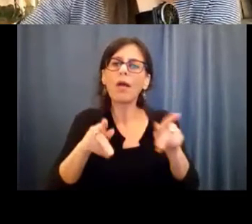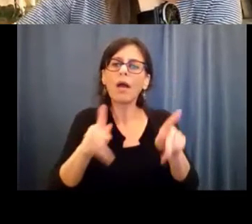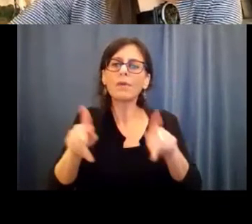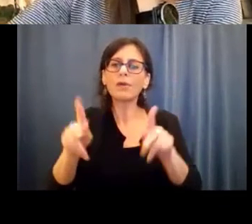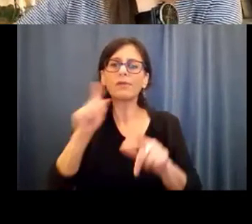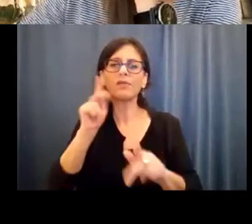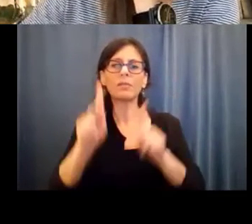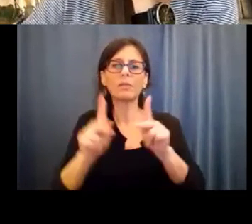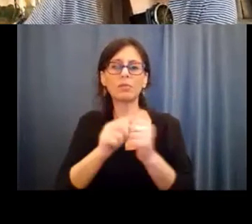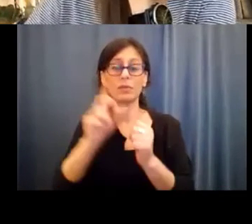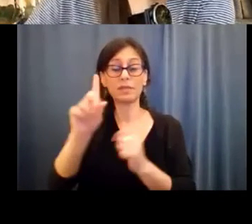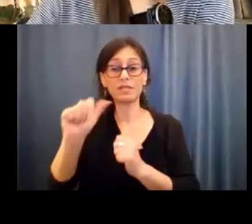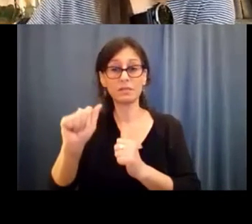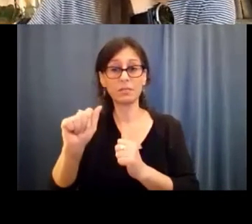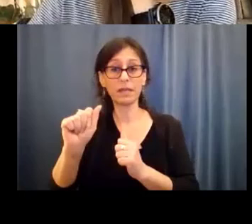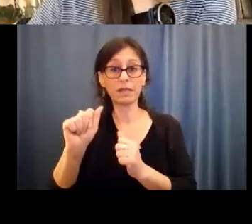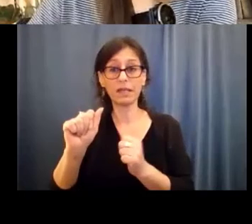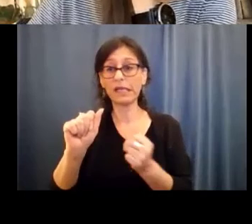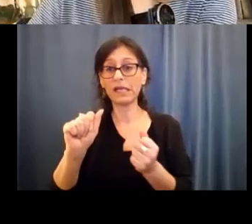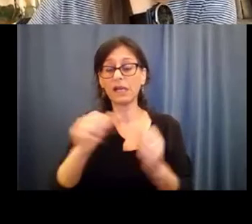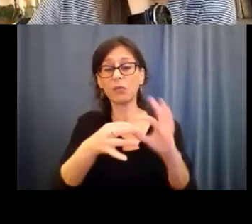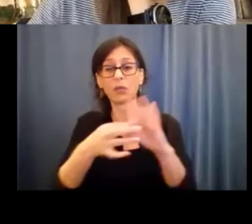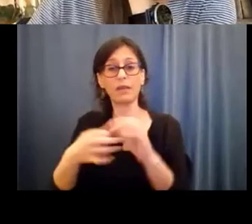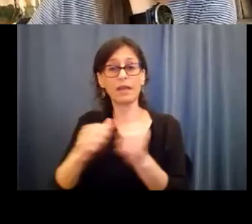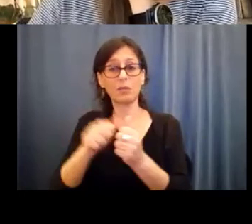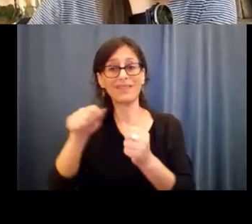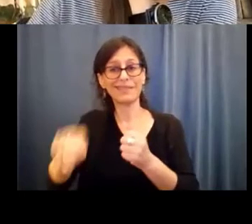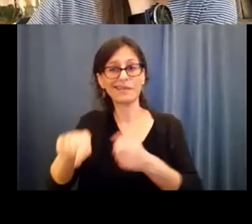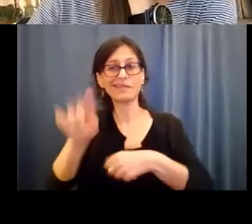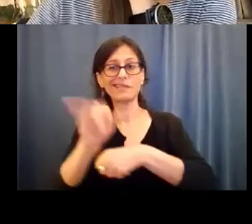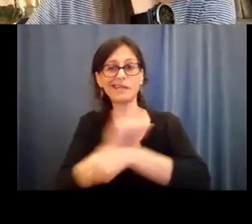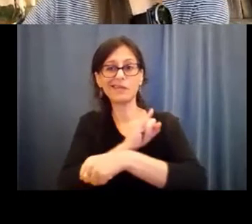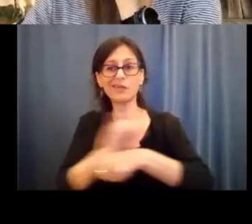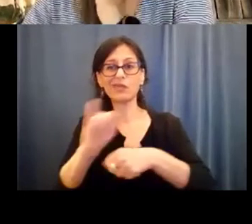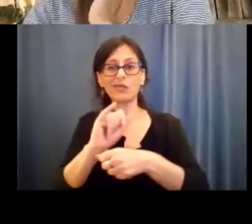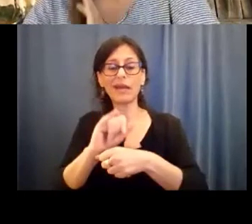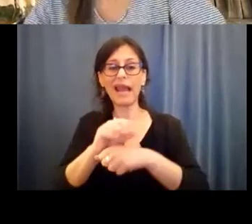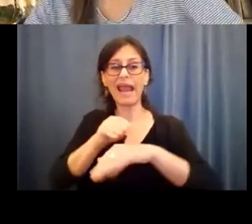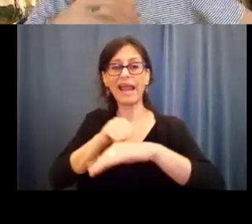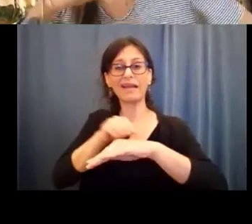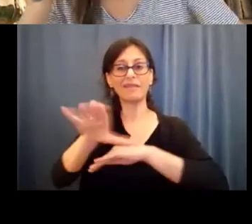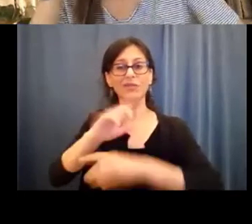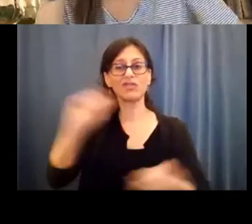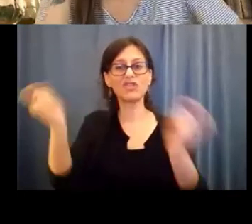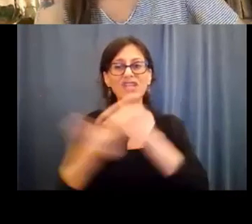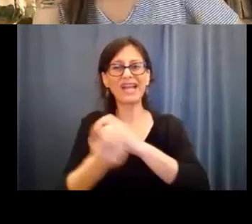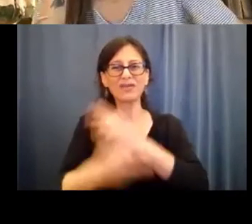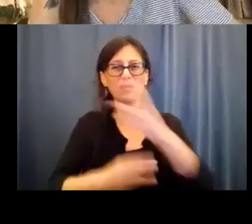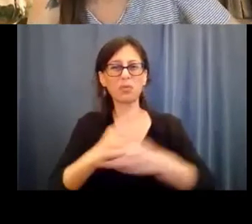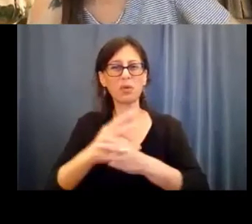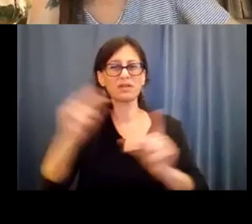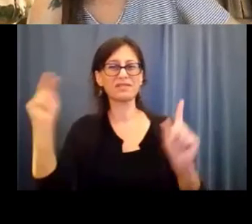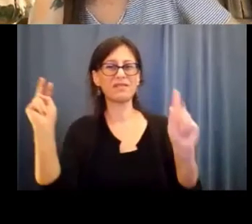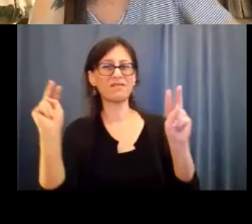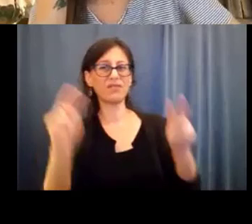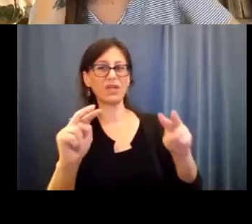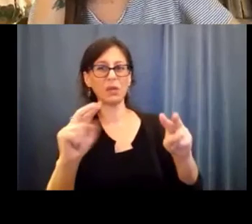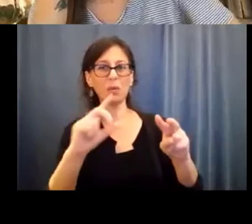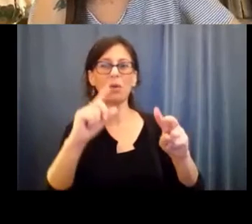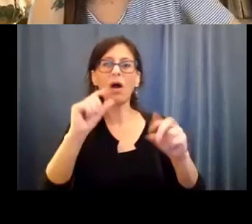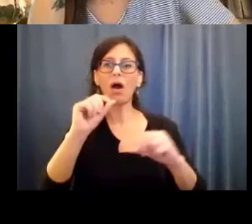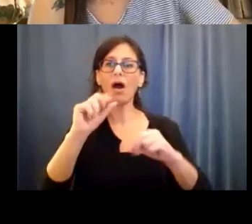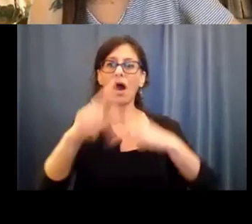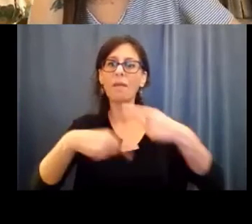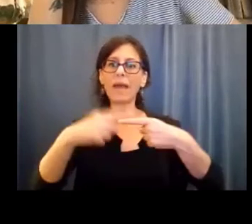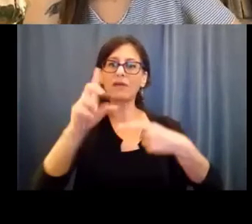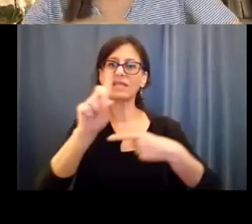more opportunities for people with disabilities in front of and behind the camera, and to change the way the world views disability. That is the mission of the Easterseals